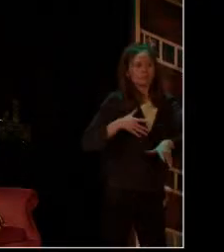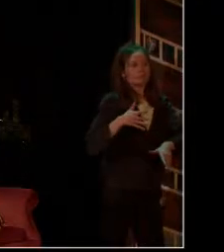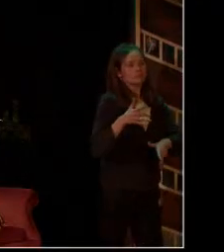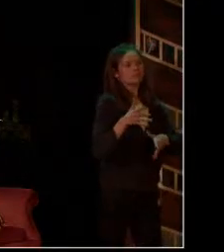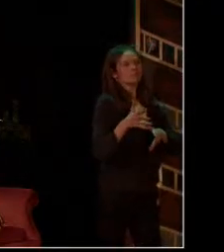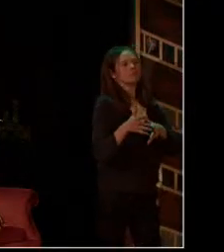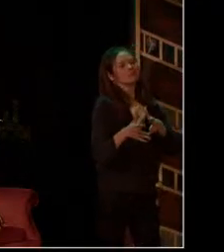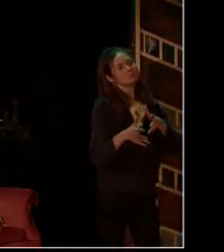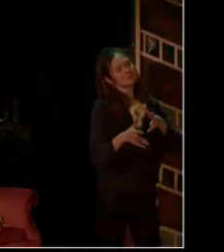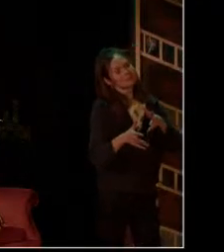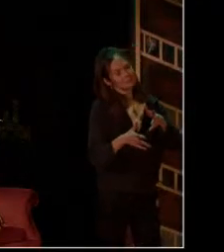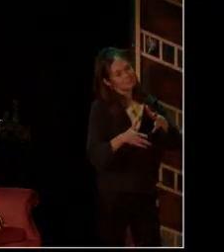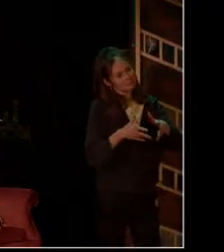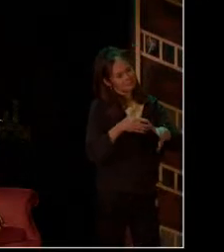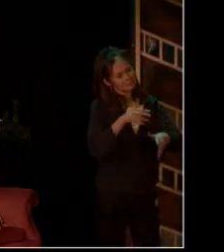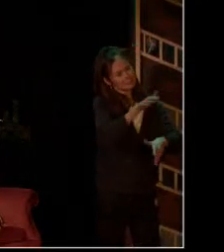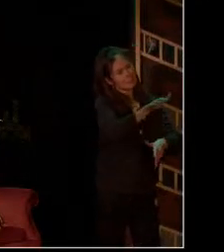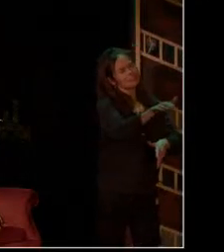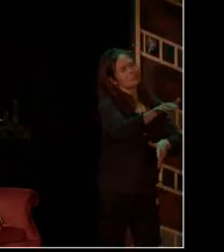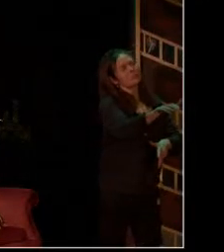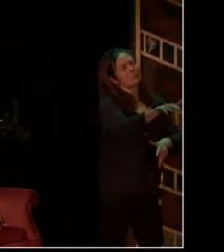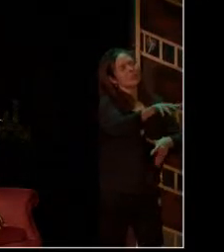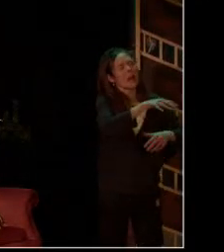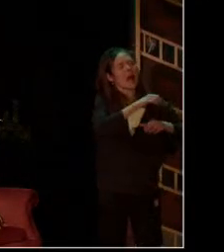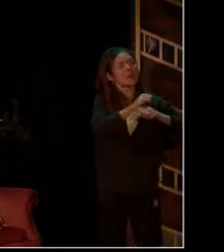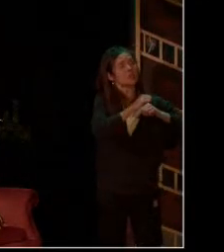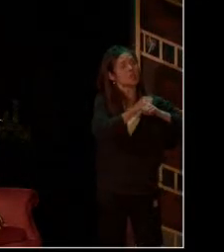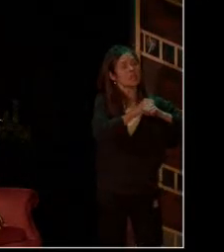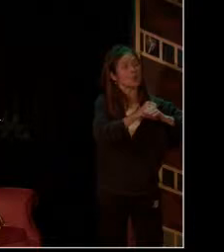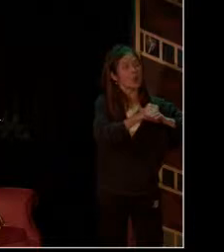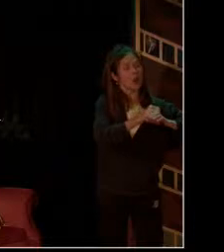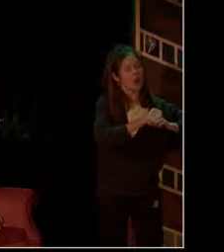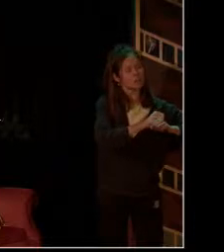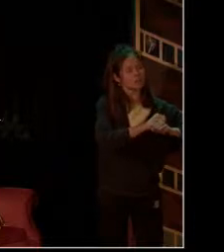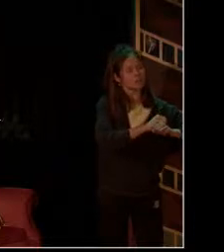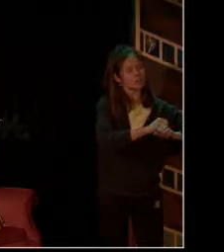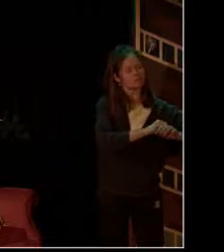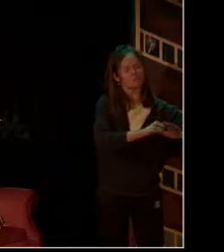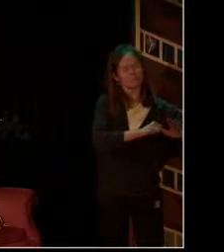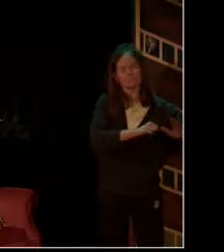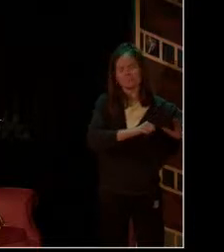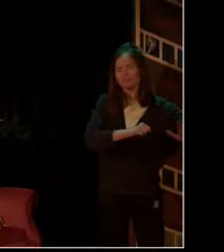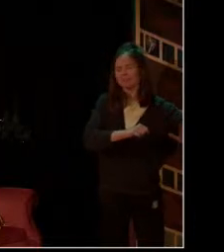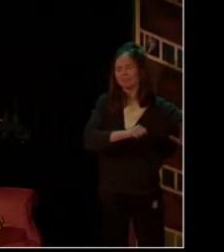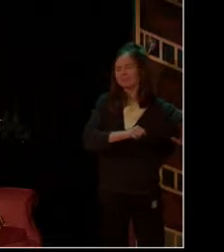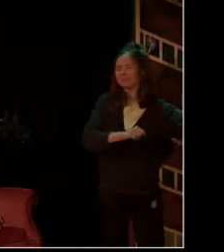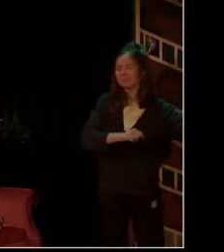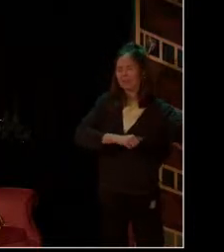you against your kinder disposition to be the thrower out of my poor babe,